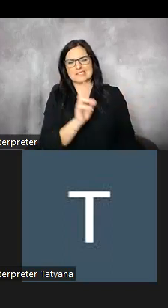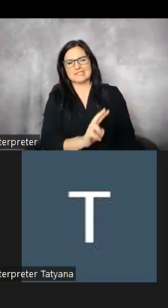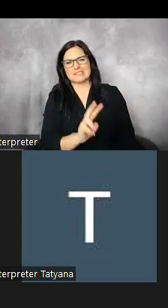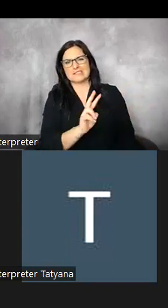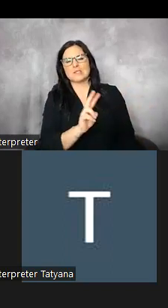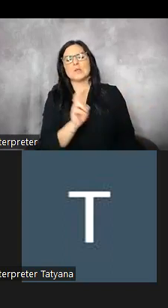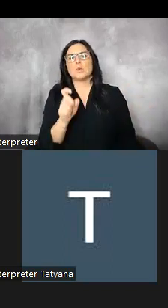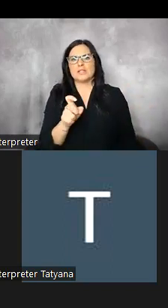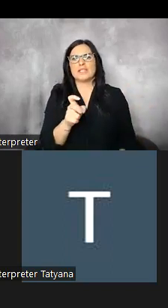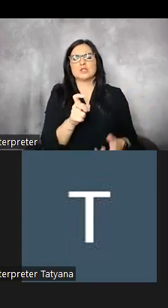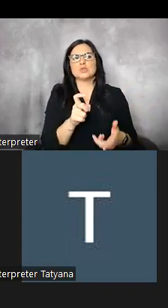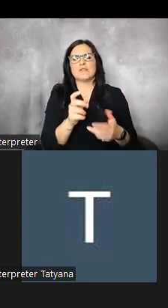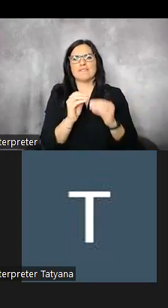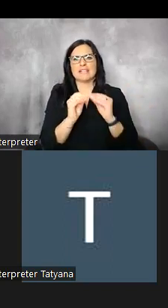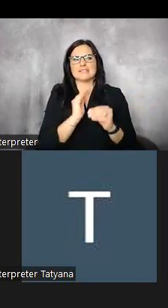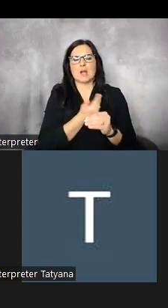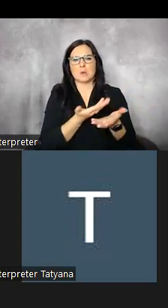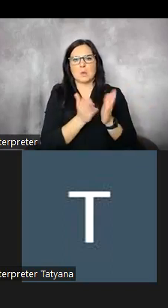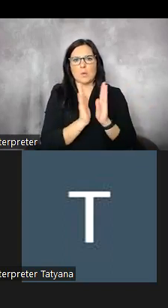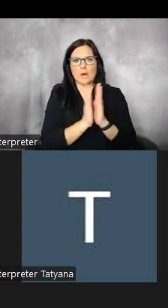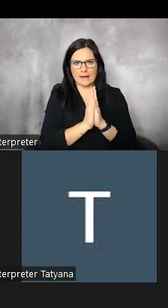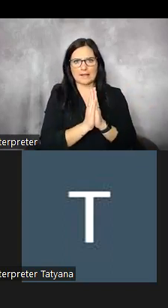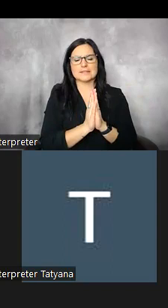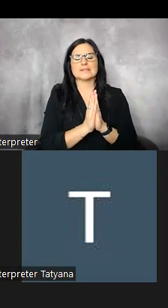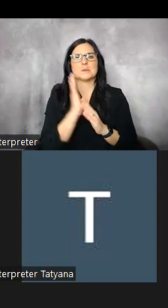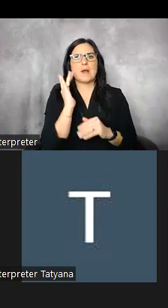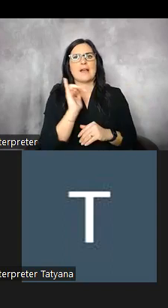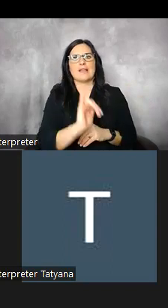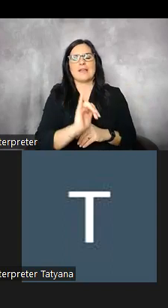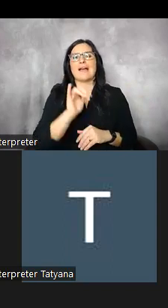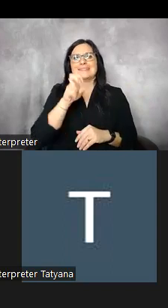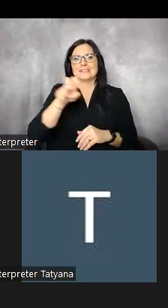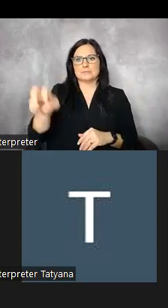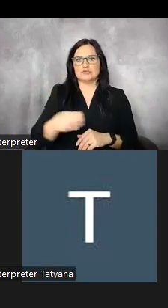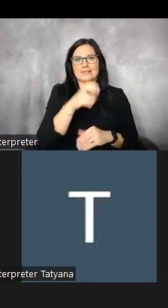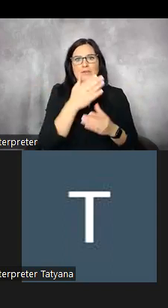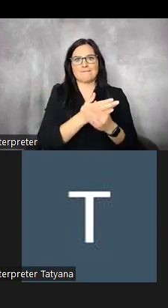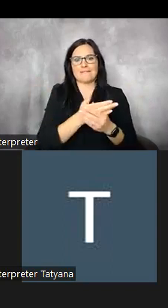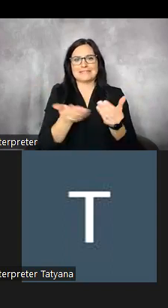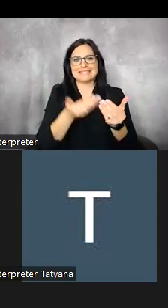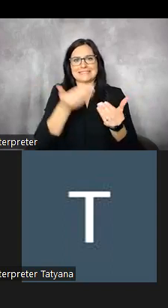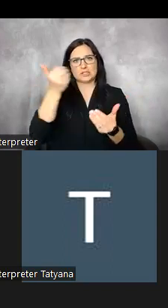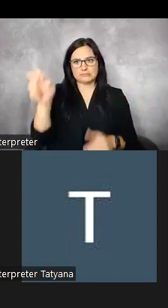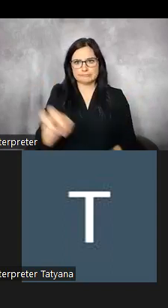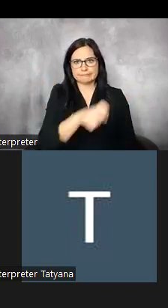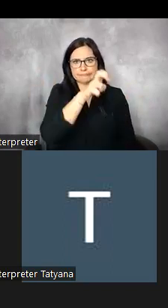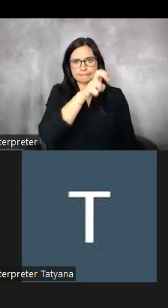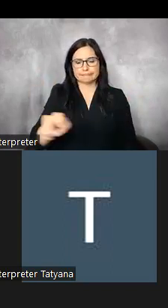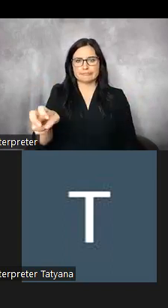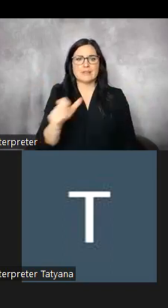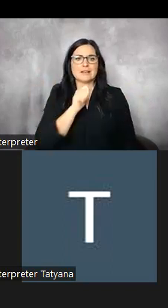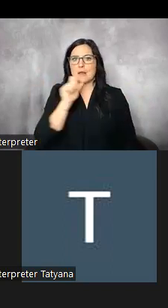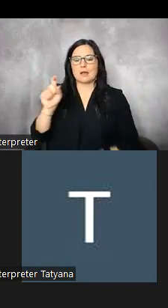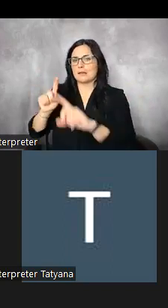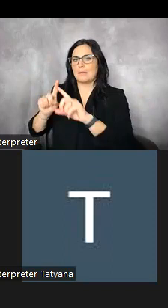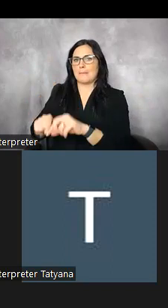We take requests in that we will allow a lot more easy transfer of files going back and forth with the ATPC, instead of us relying on getting